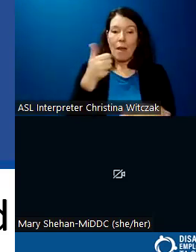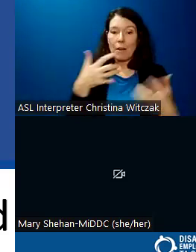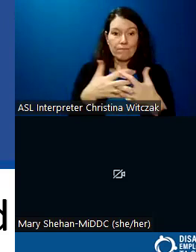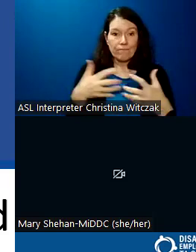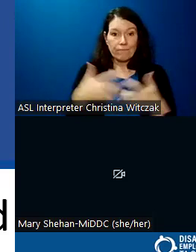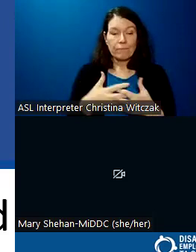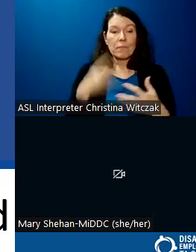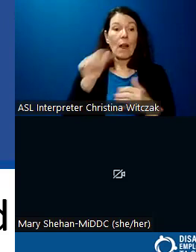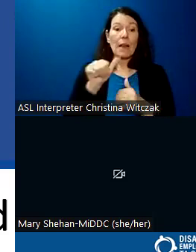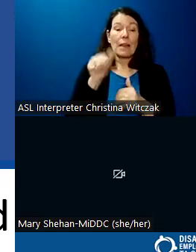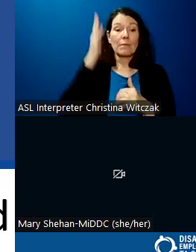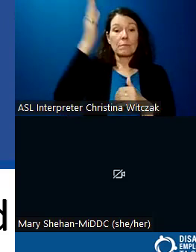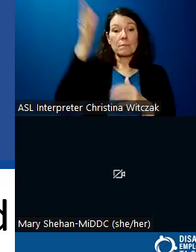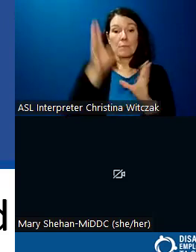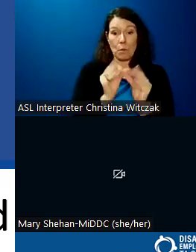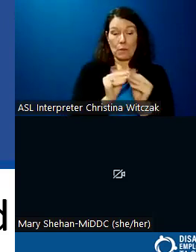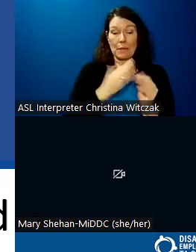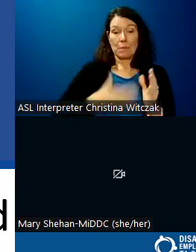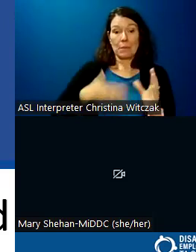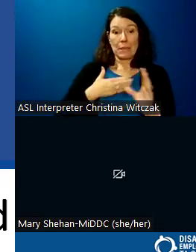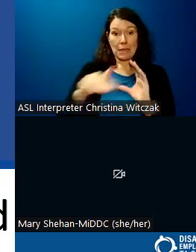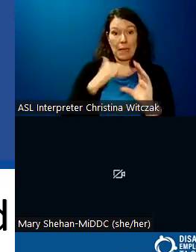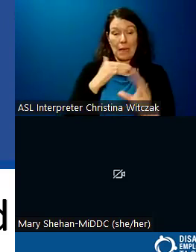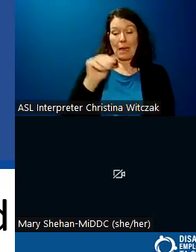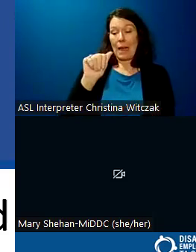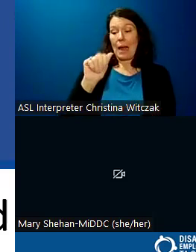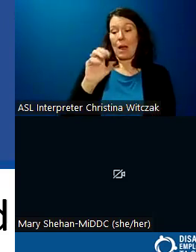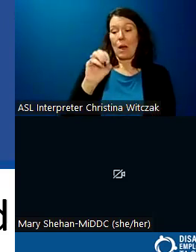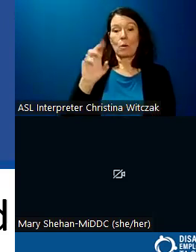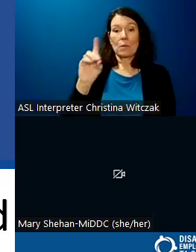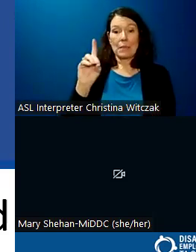upcoming sessions, please email